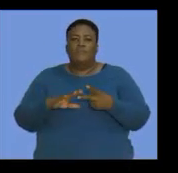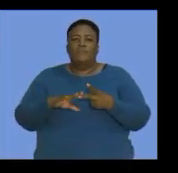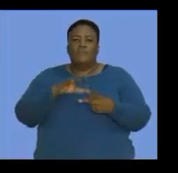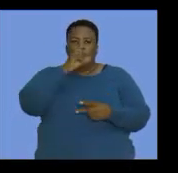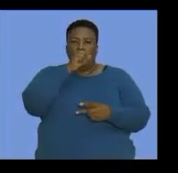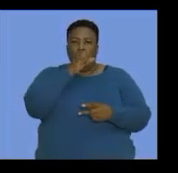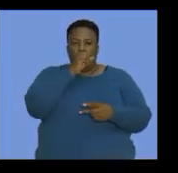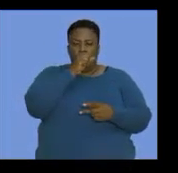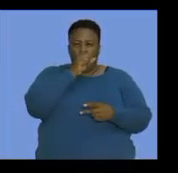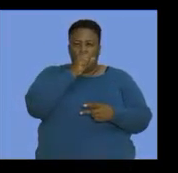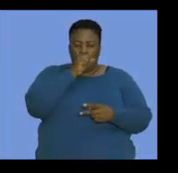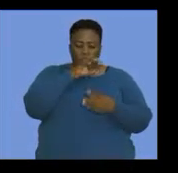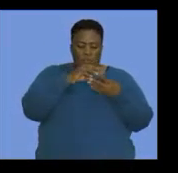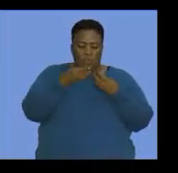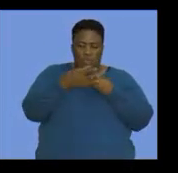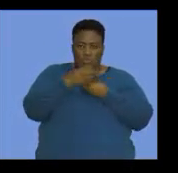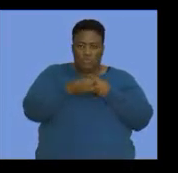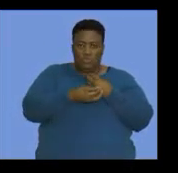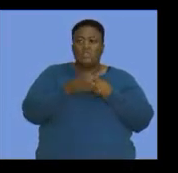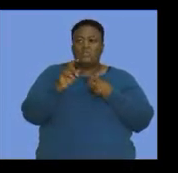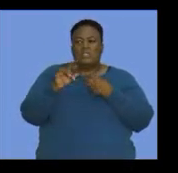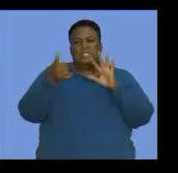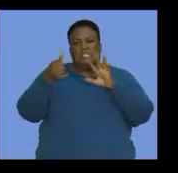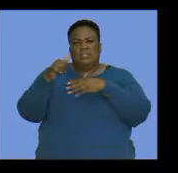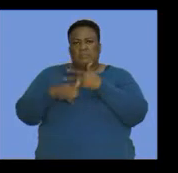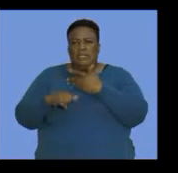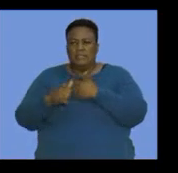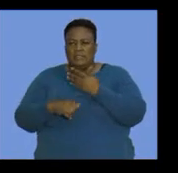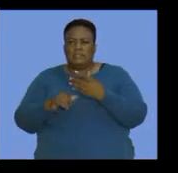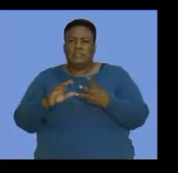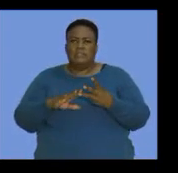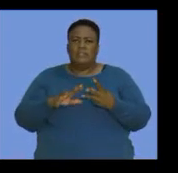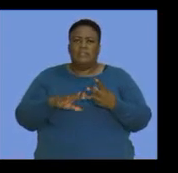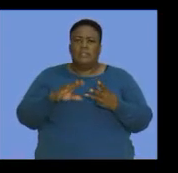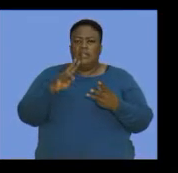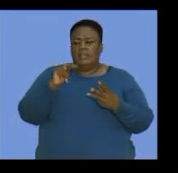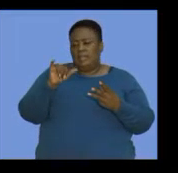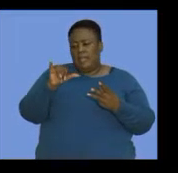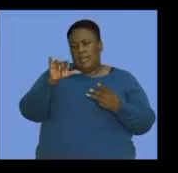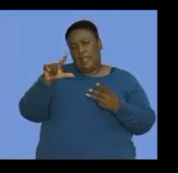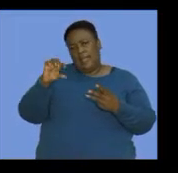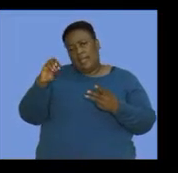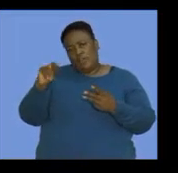up to 6 months to decompose. Nylon fabric, which is what is used in the